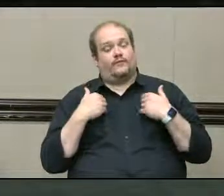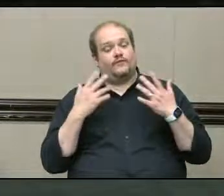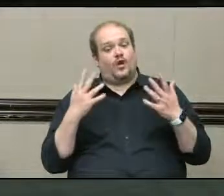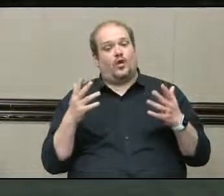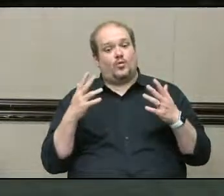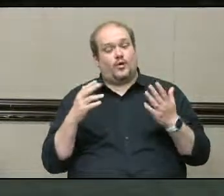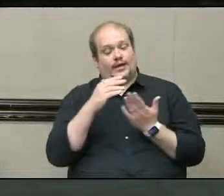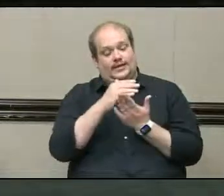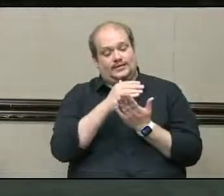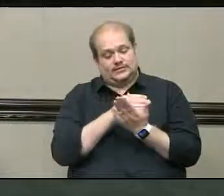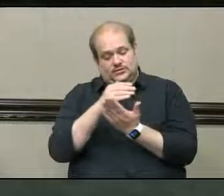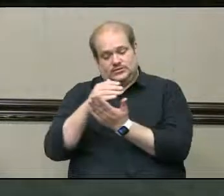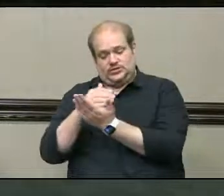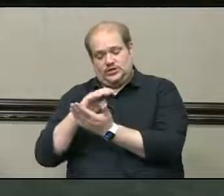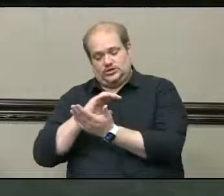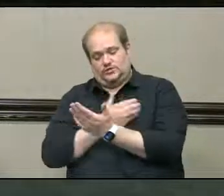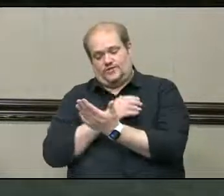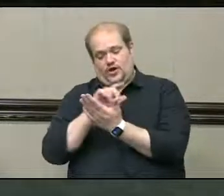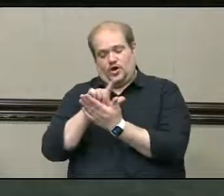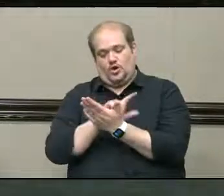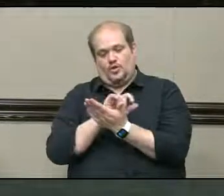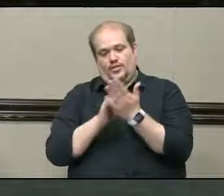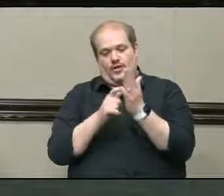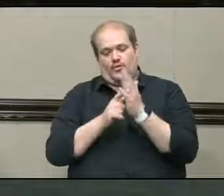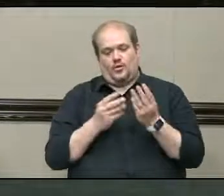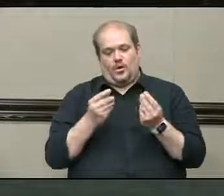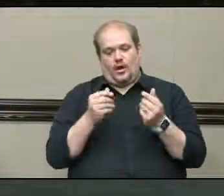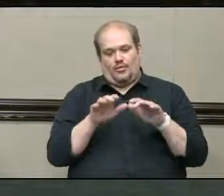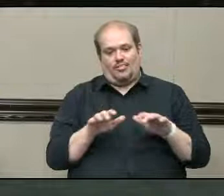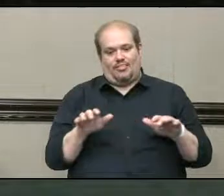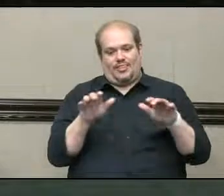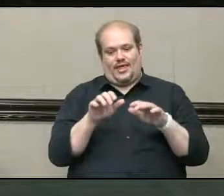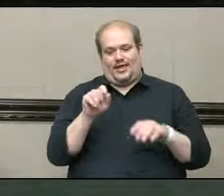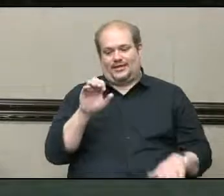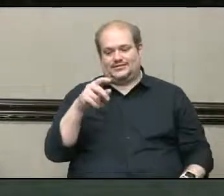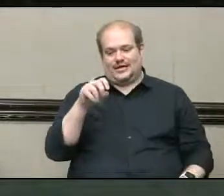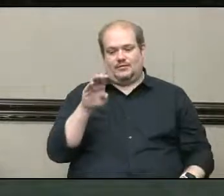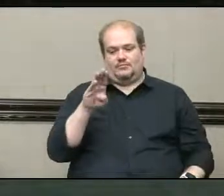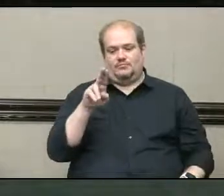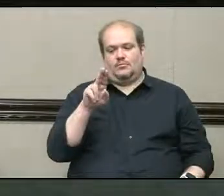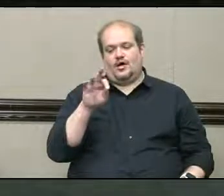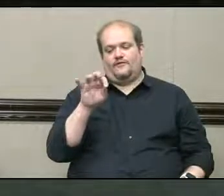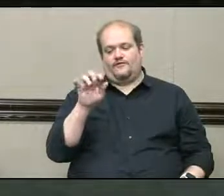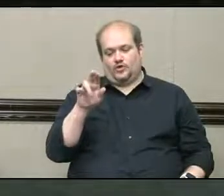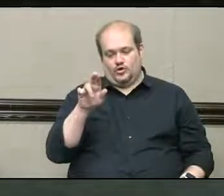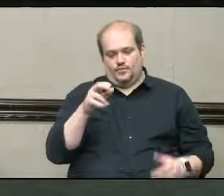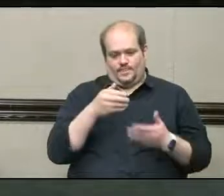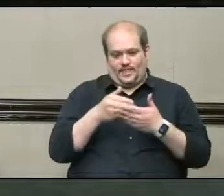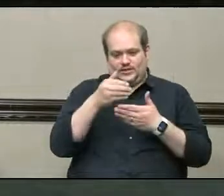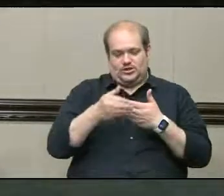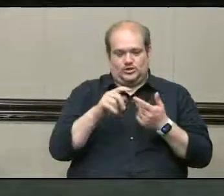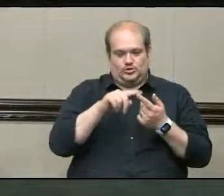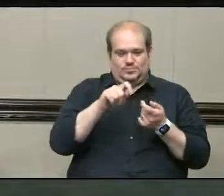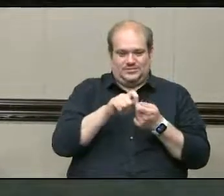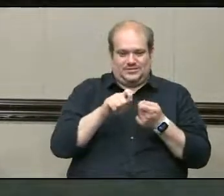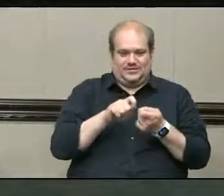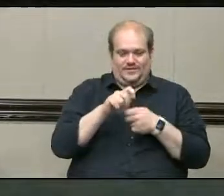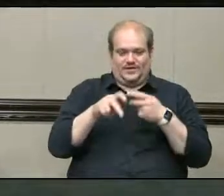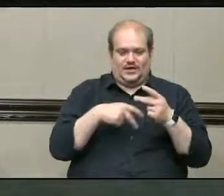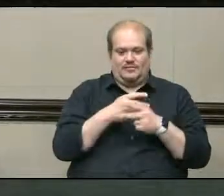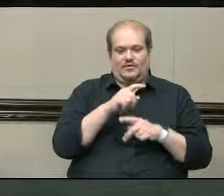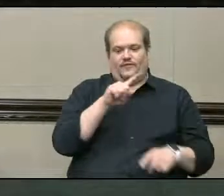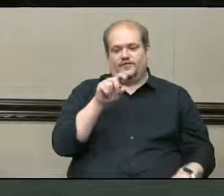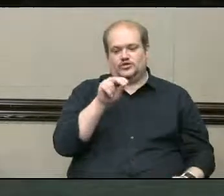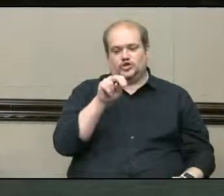already sections of our code that require landscape buffers adjacent, specific to certain types of zoning that